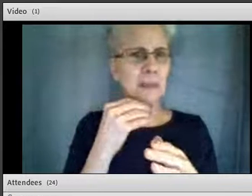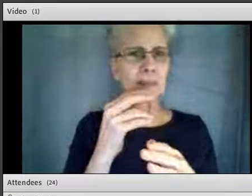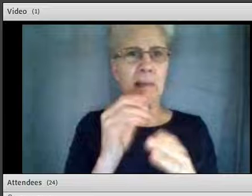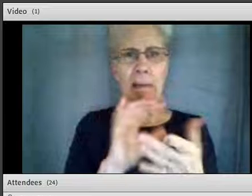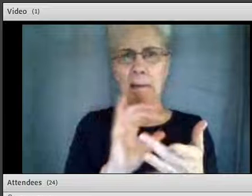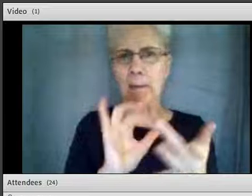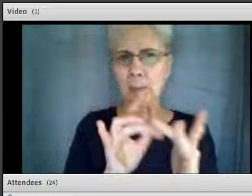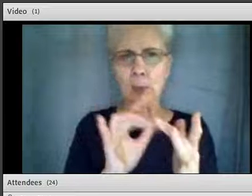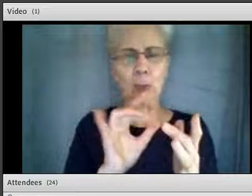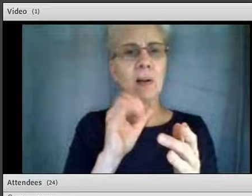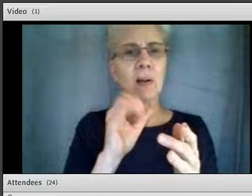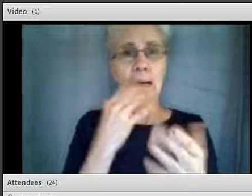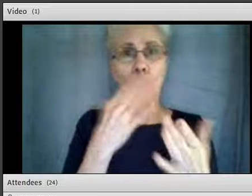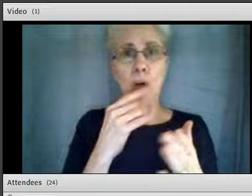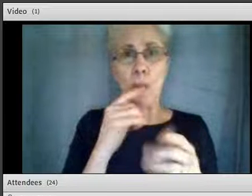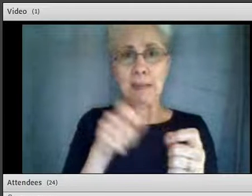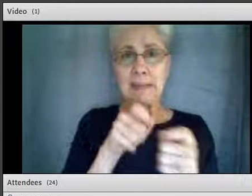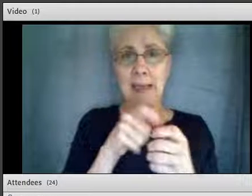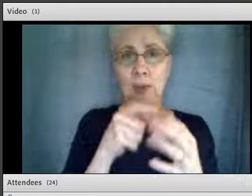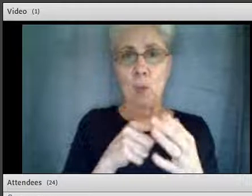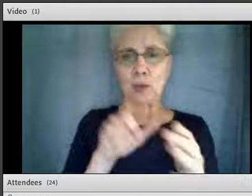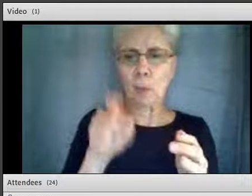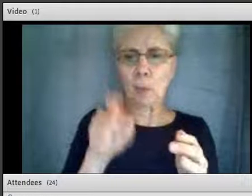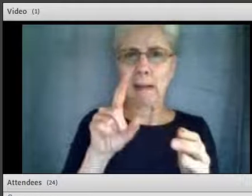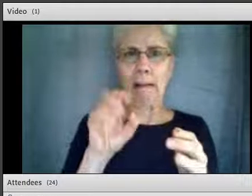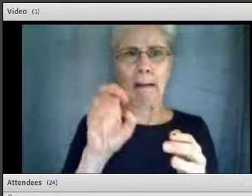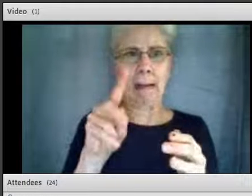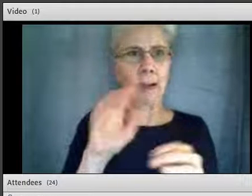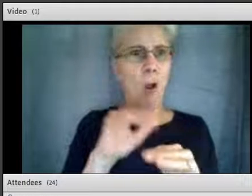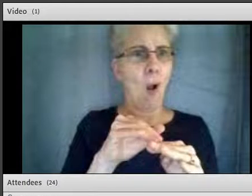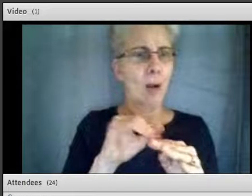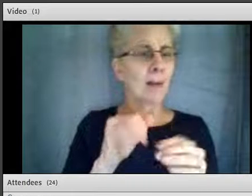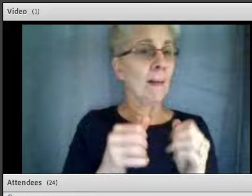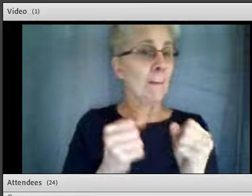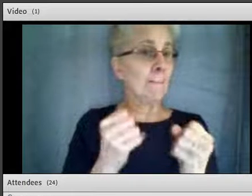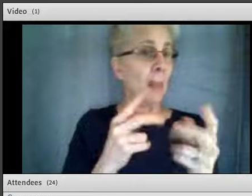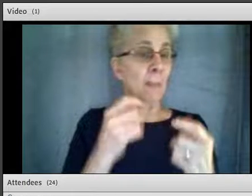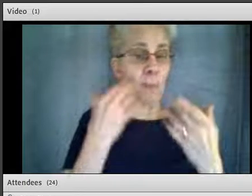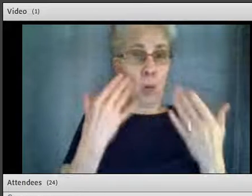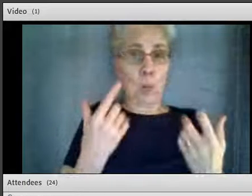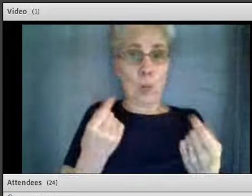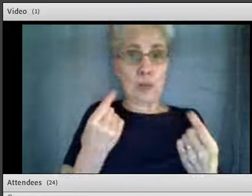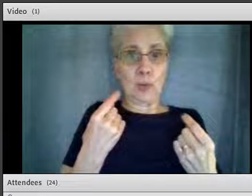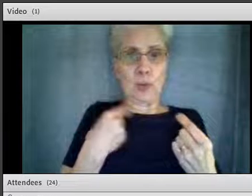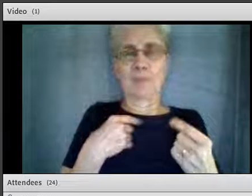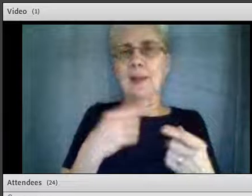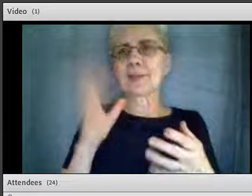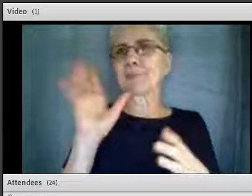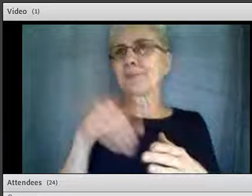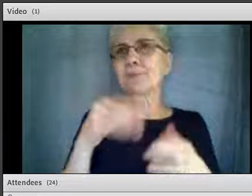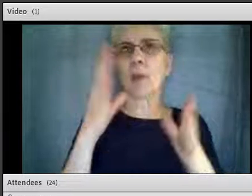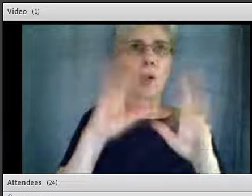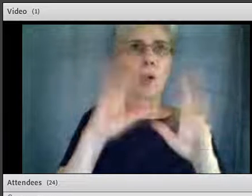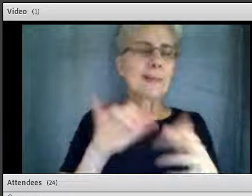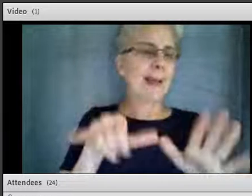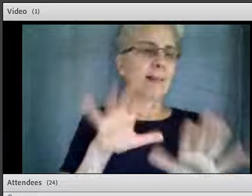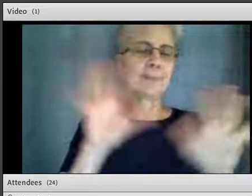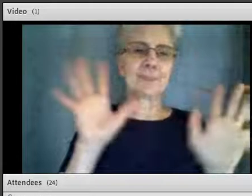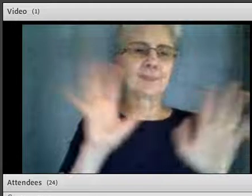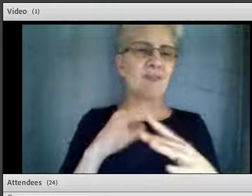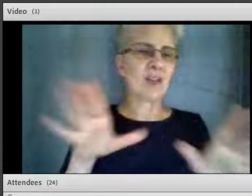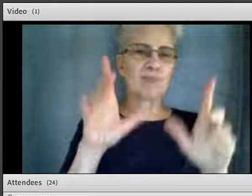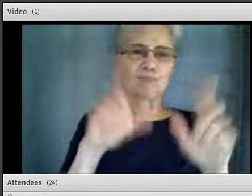And, most people, if they don't know what to do, they close the window. And that's really so they're not going to get anything out